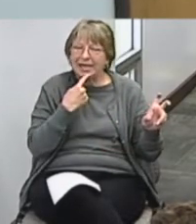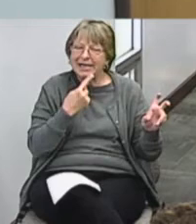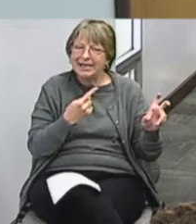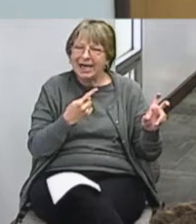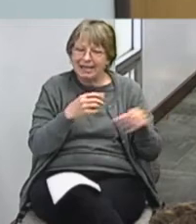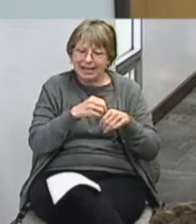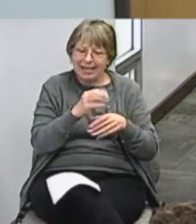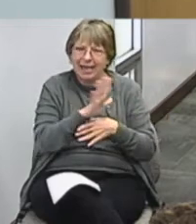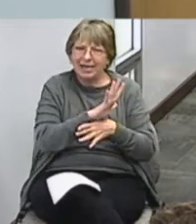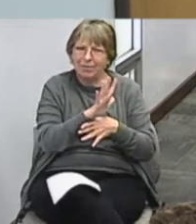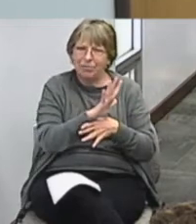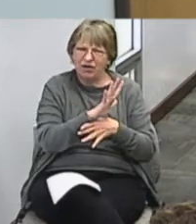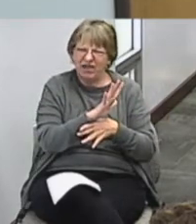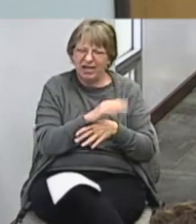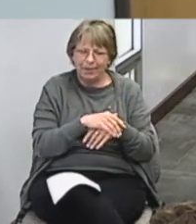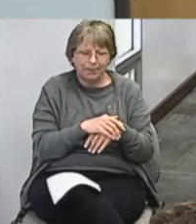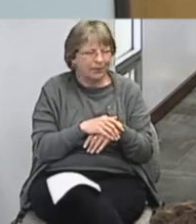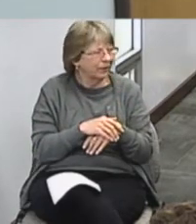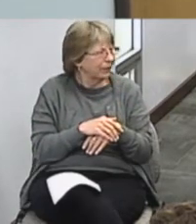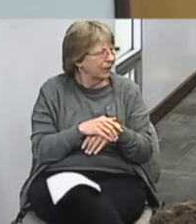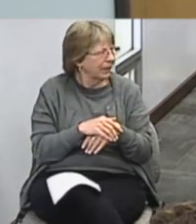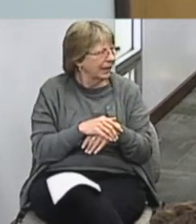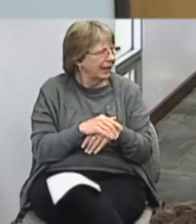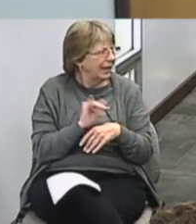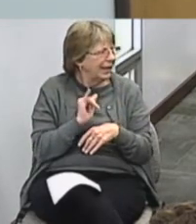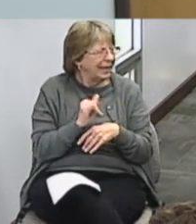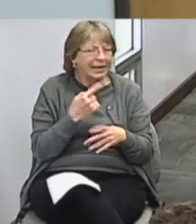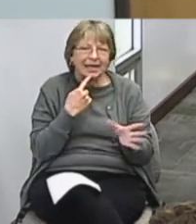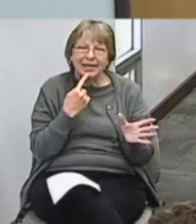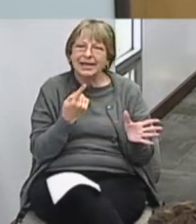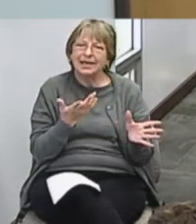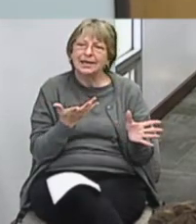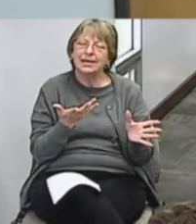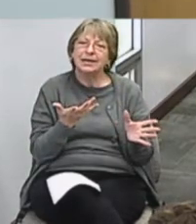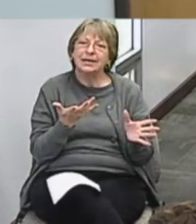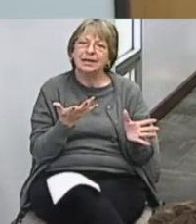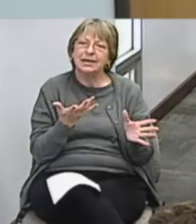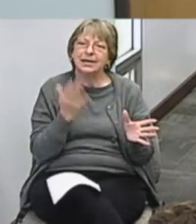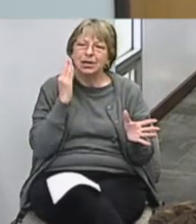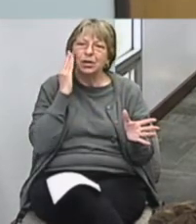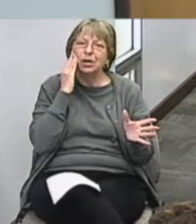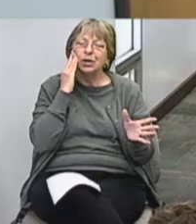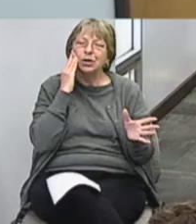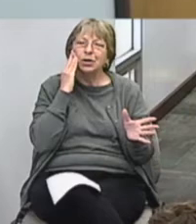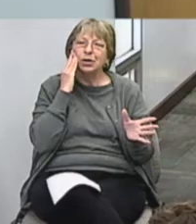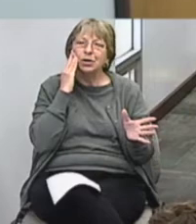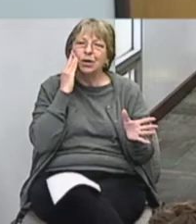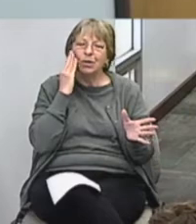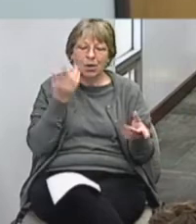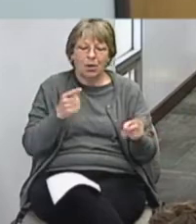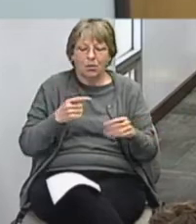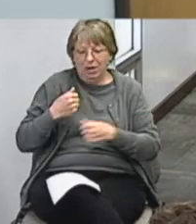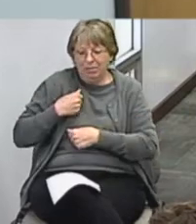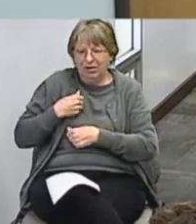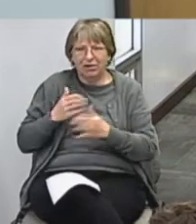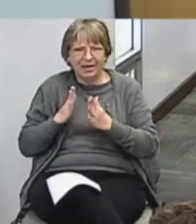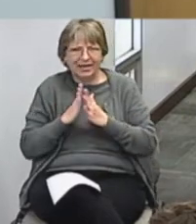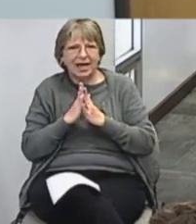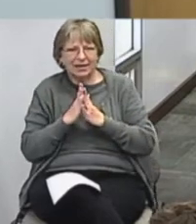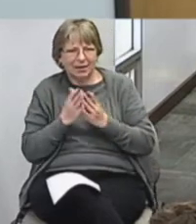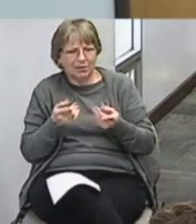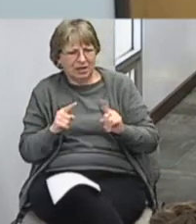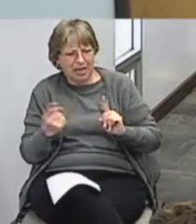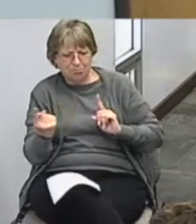in the movie, one of the later movies, that he says, you know, when the military is asking, you know, when they first